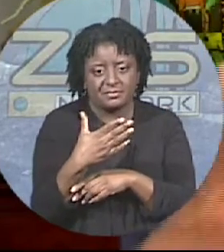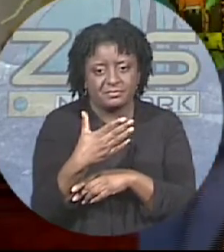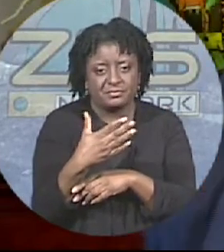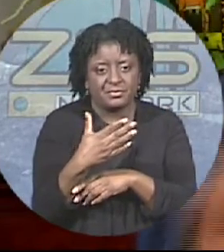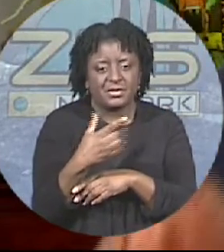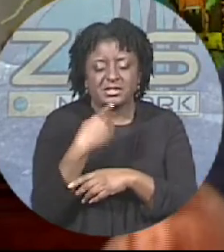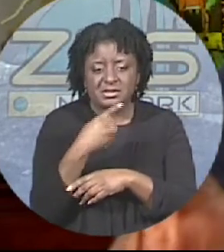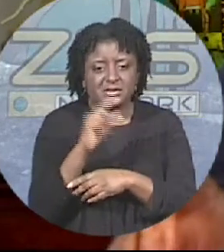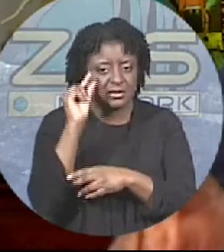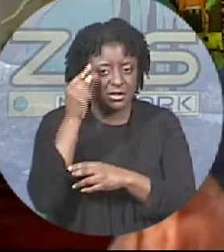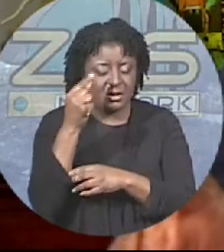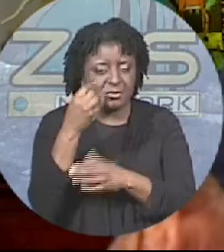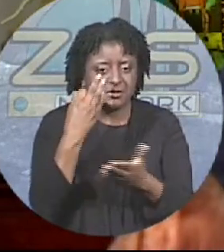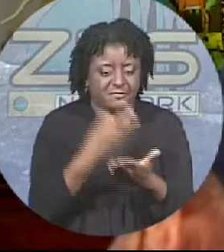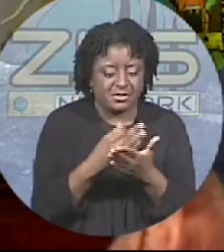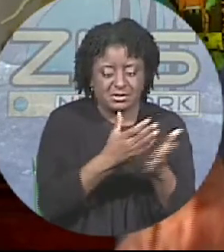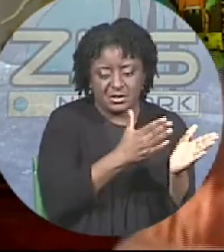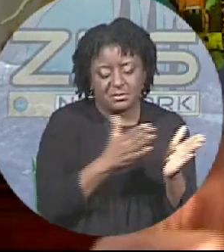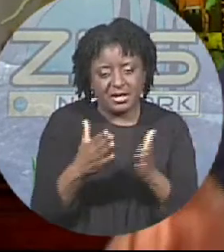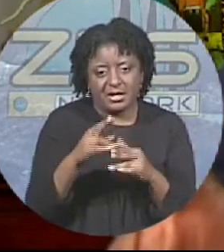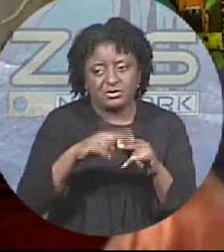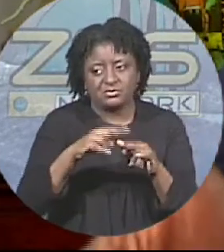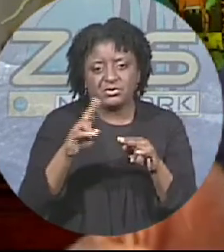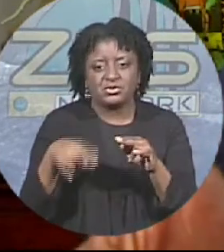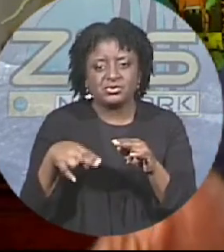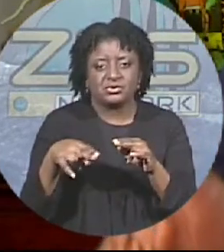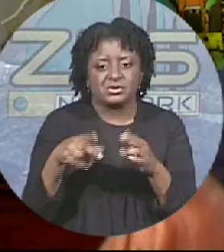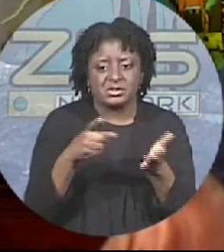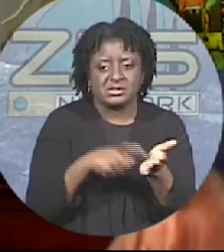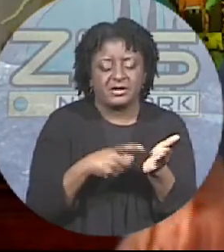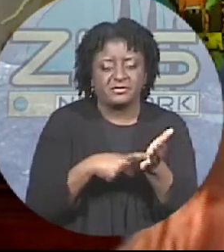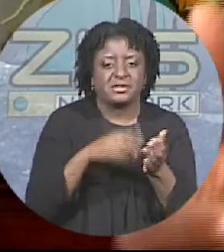plan reduced the deficit by 80%, but the